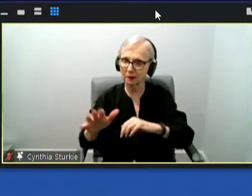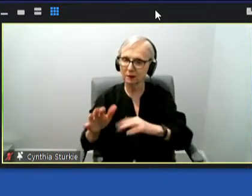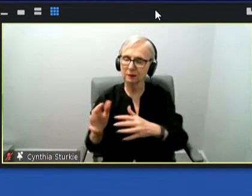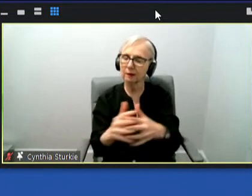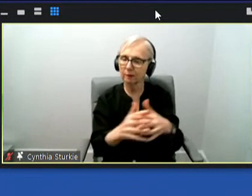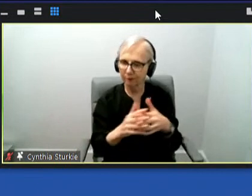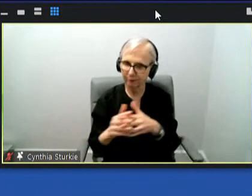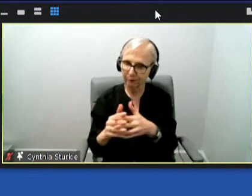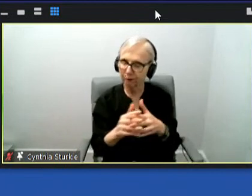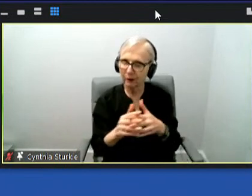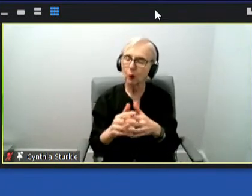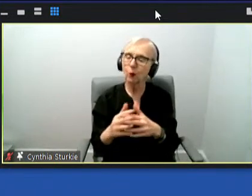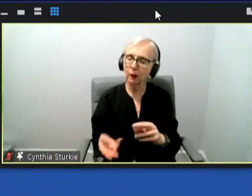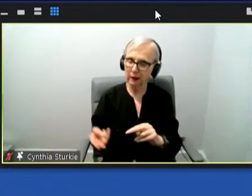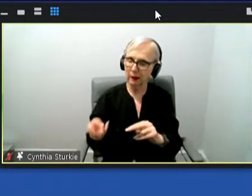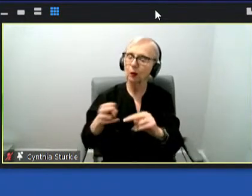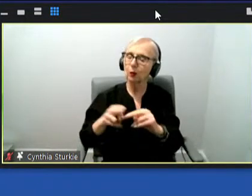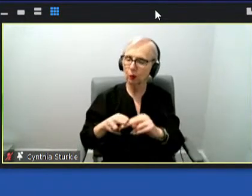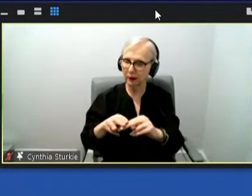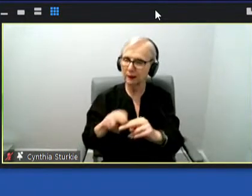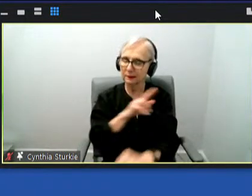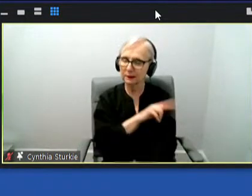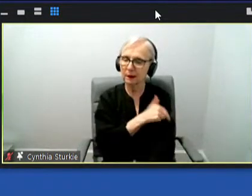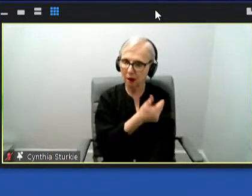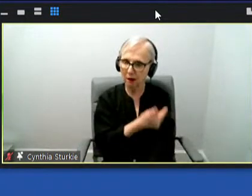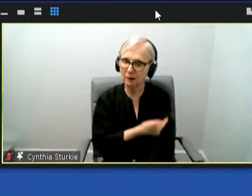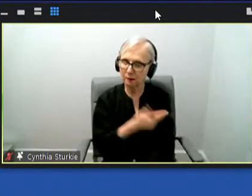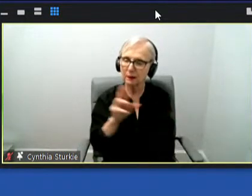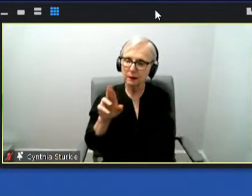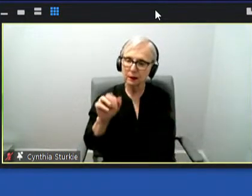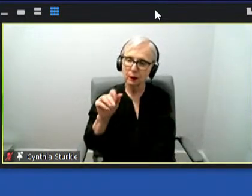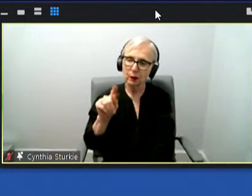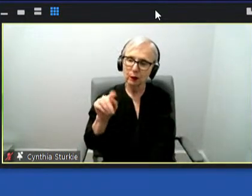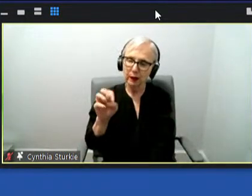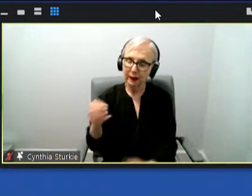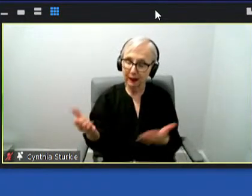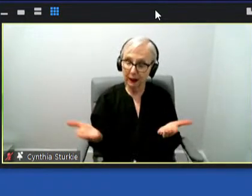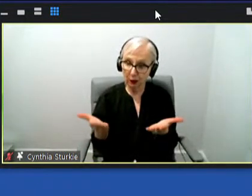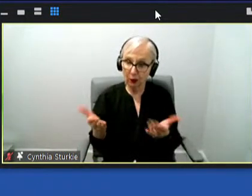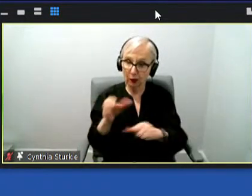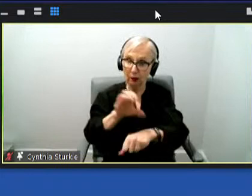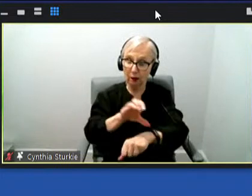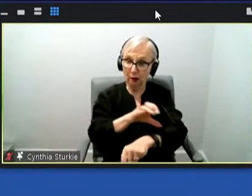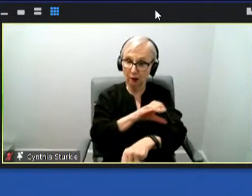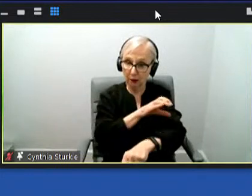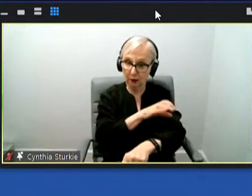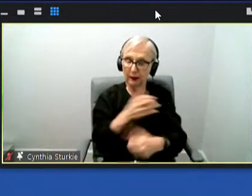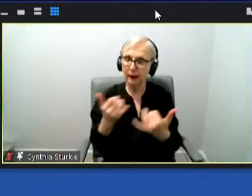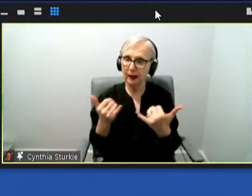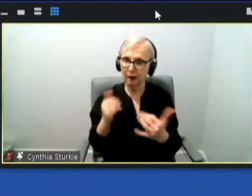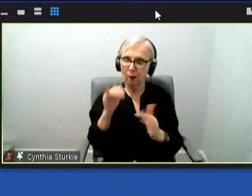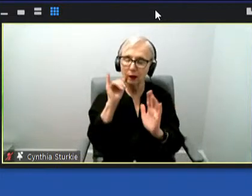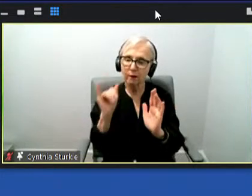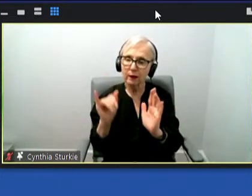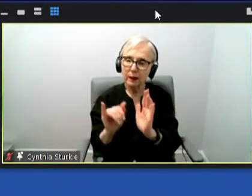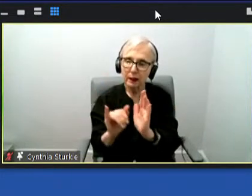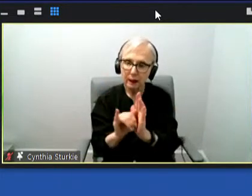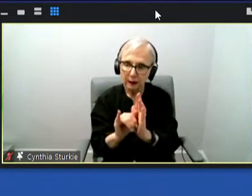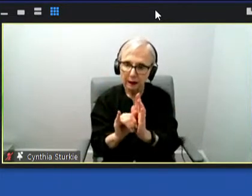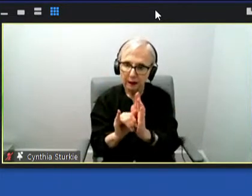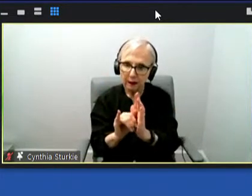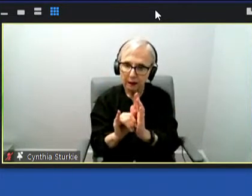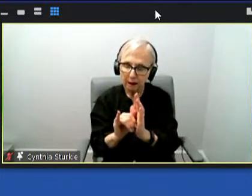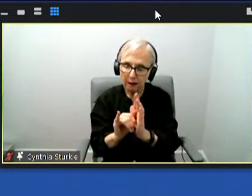increase hospitalization rates substantially. Here in Colorado, we have now identified the key